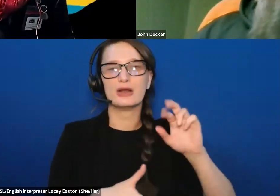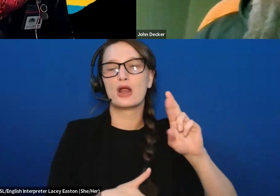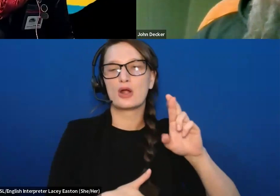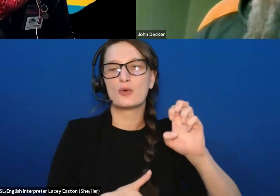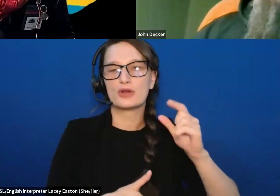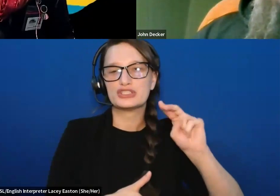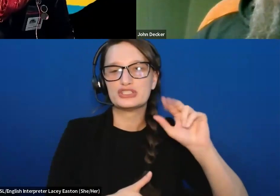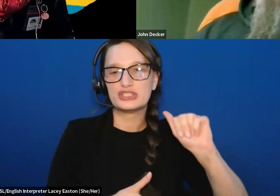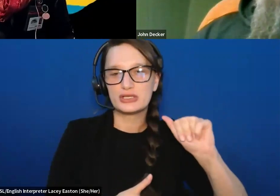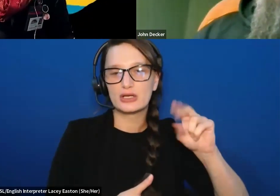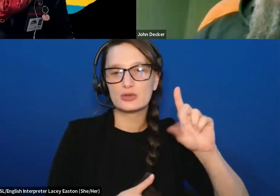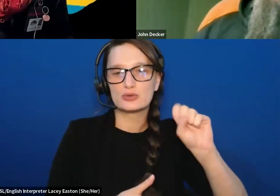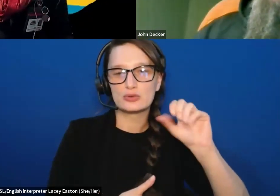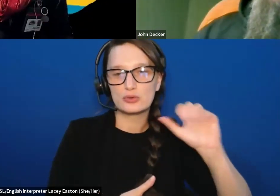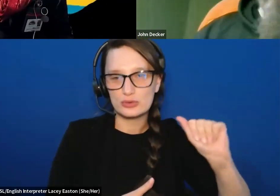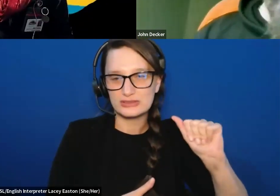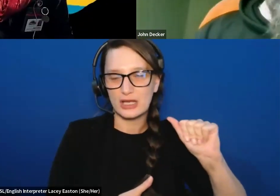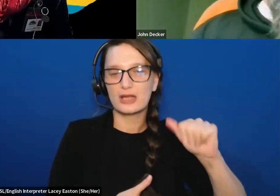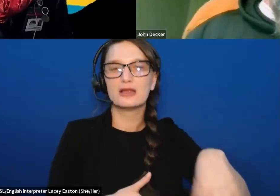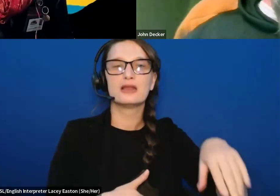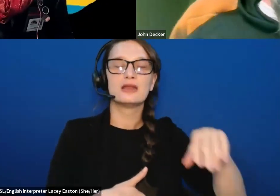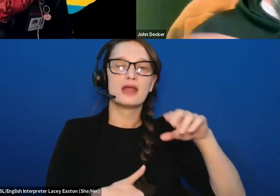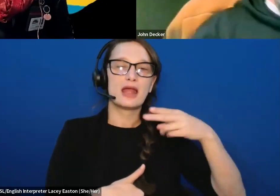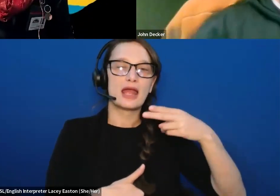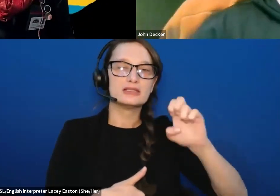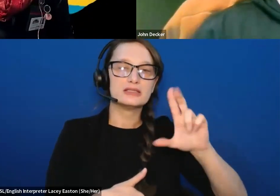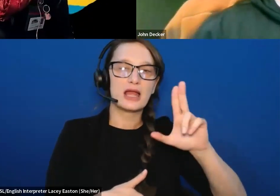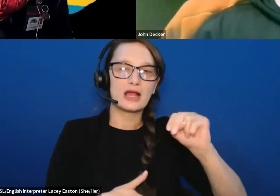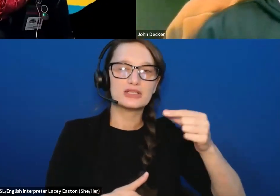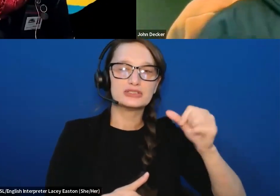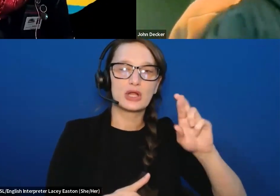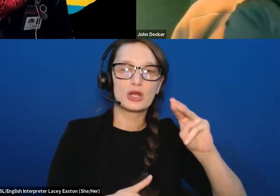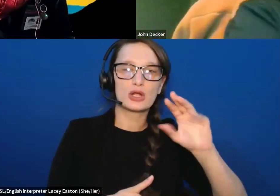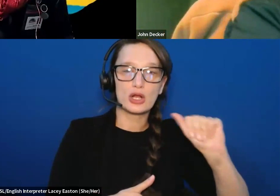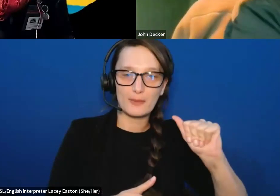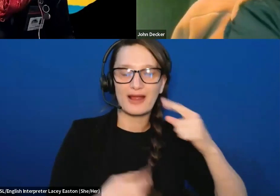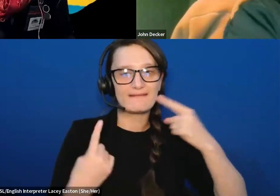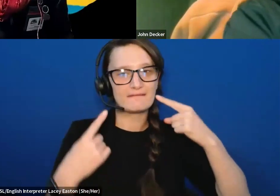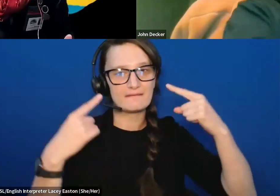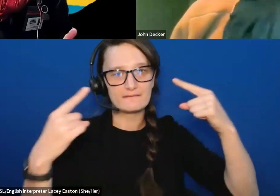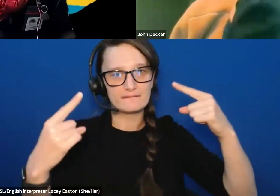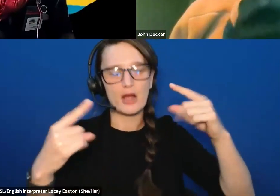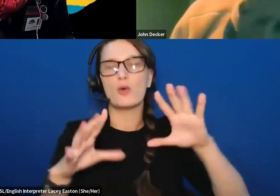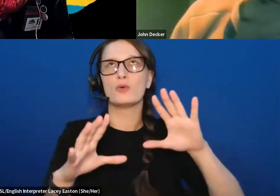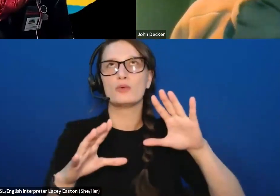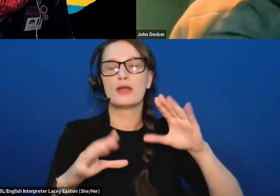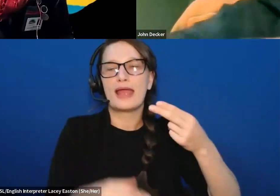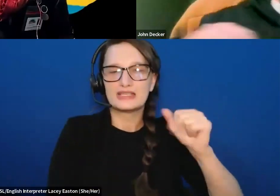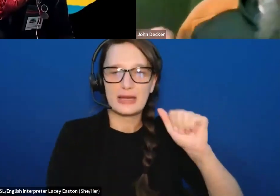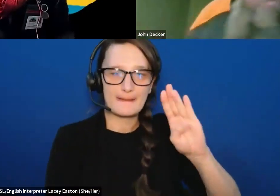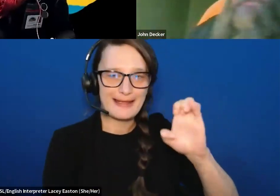Helen Germa, and she's famous because she's deaf-blind, and she's a huge advocate in the deaf